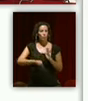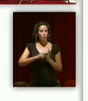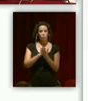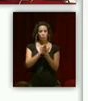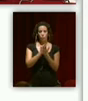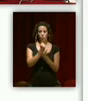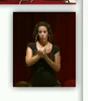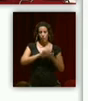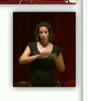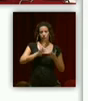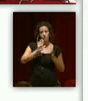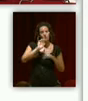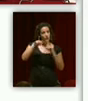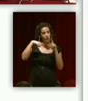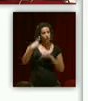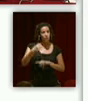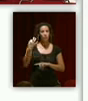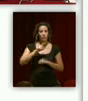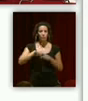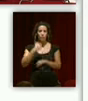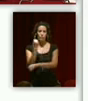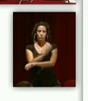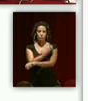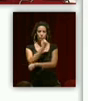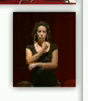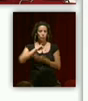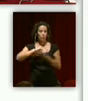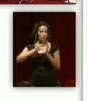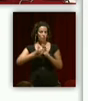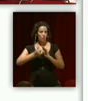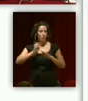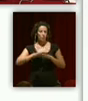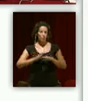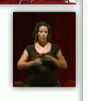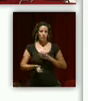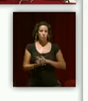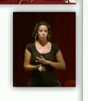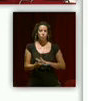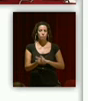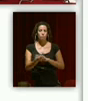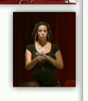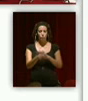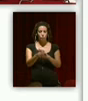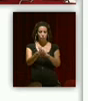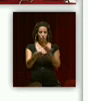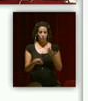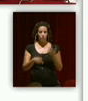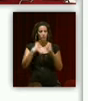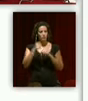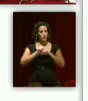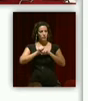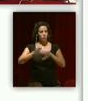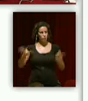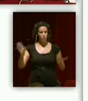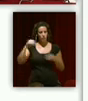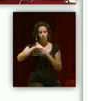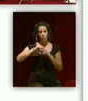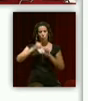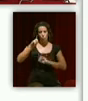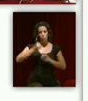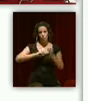run a demo app, but then you have to subscribe if you want to continue